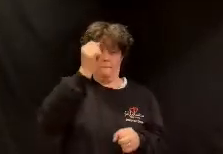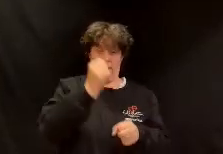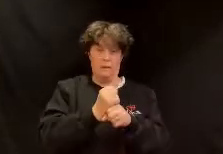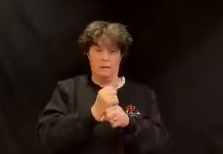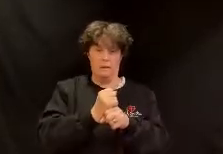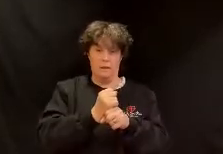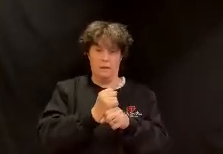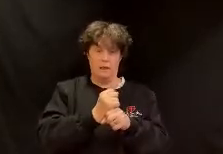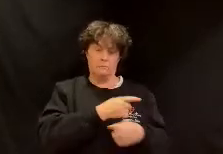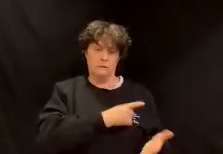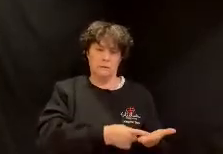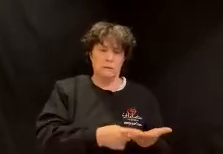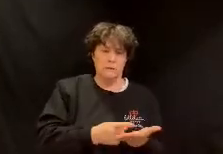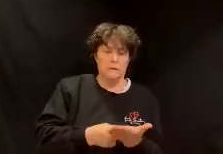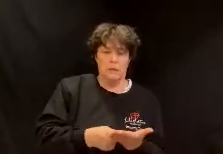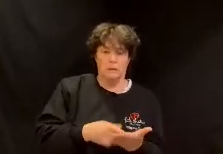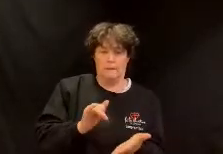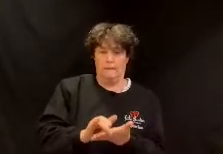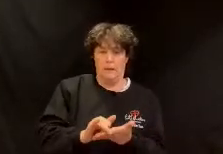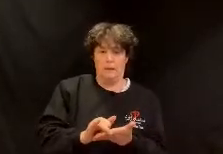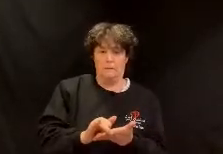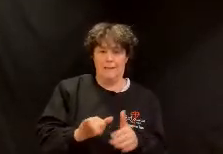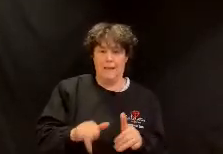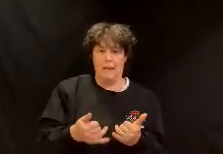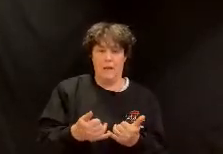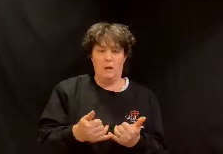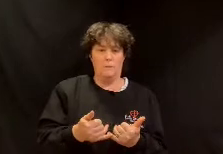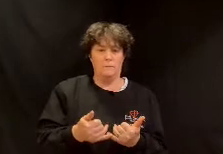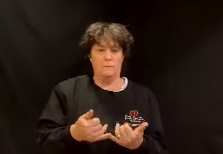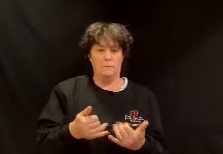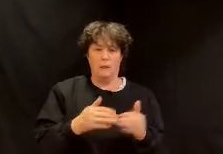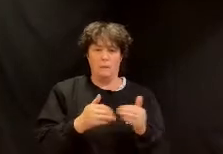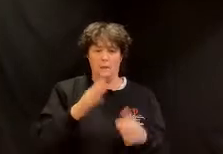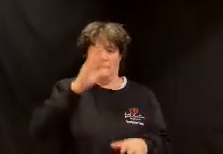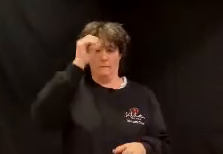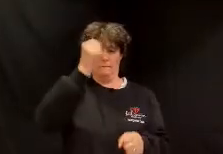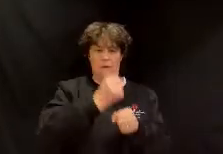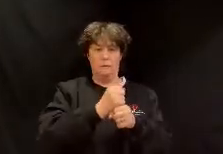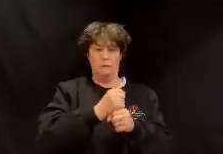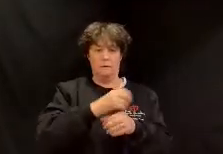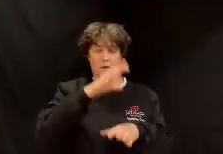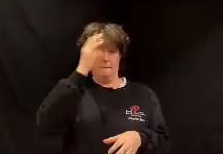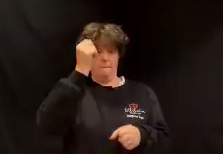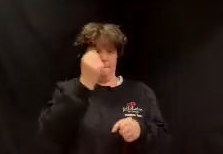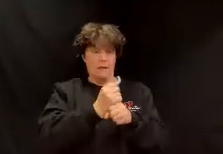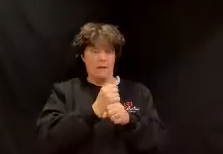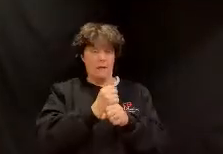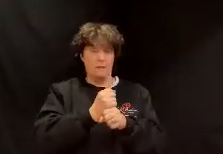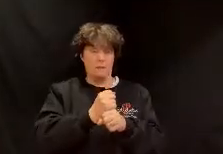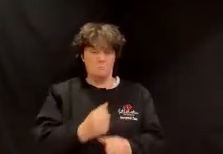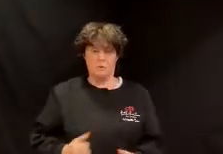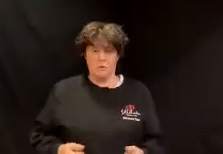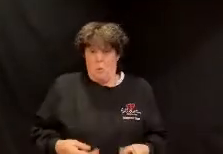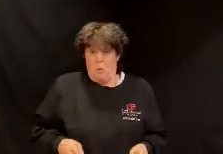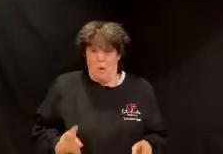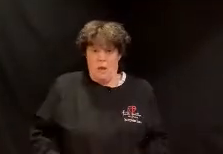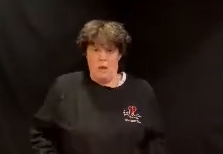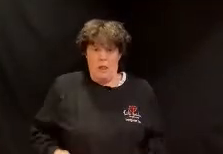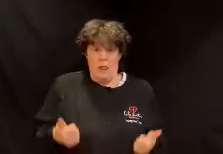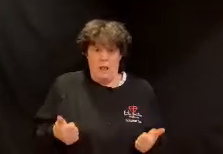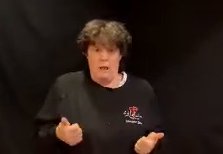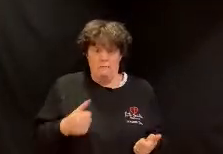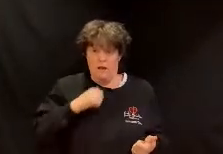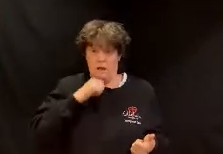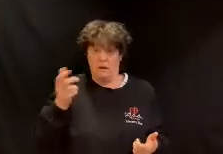that tonight, about building our faith. But I want you to know something. Faith is to be a lifestyle and not a crisis